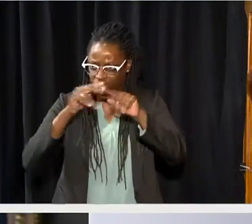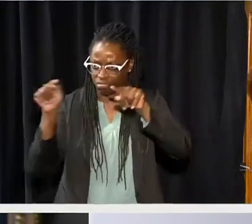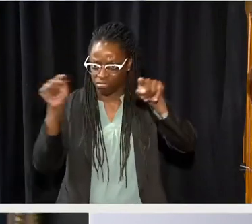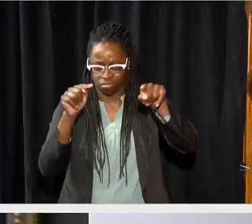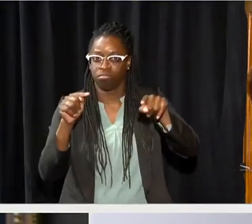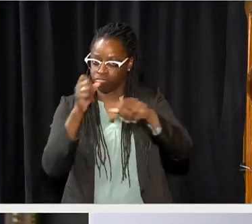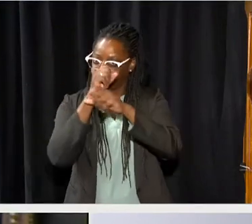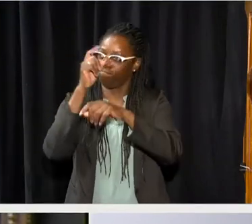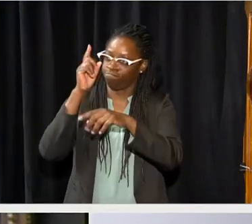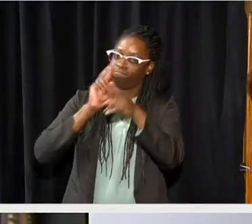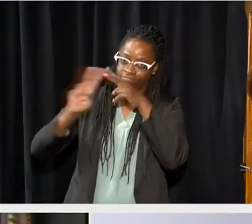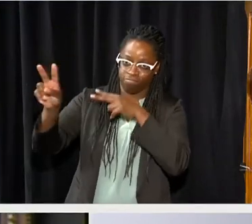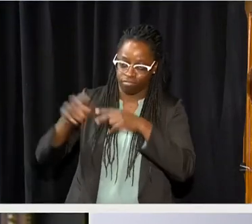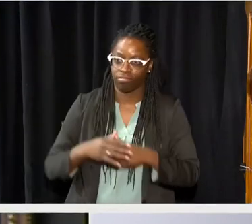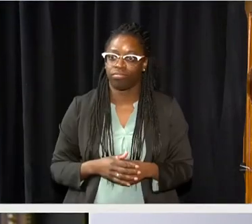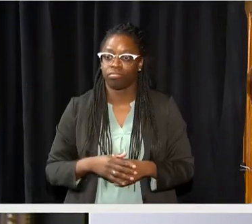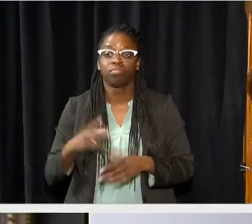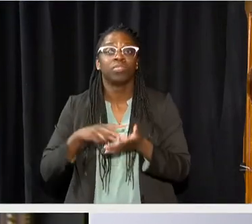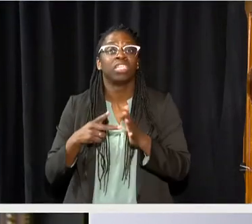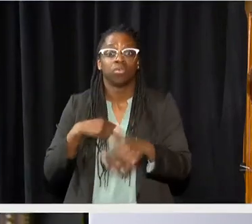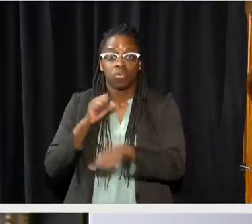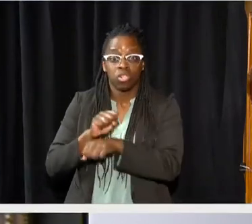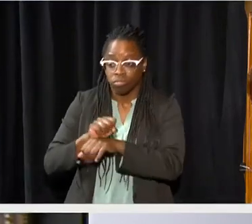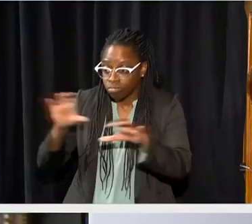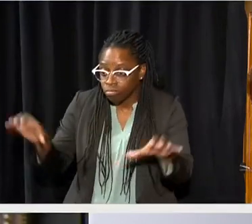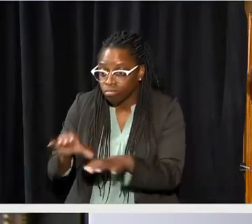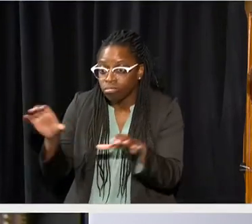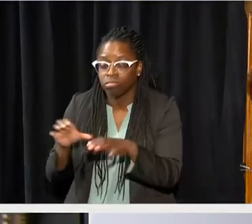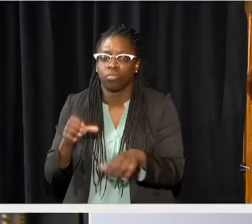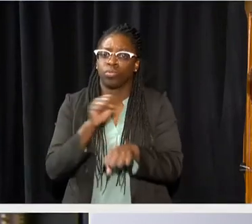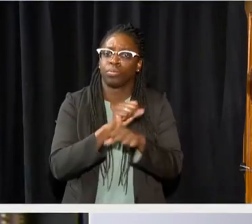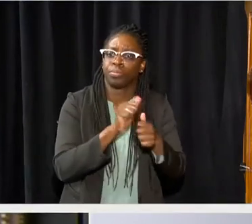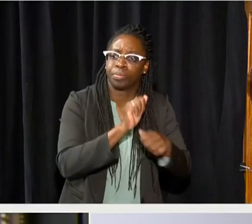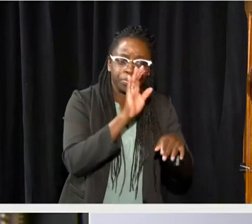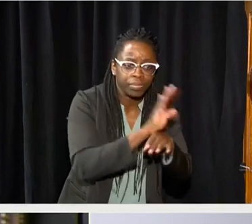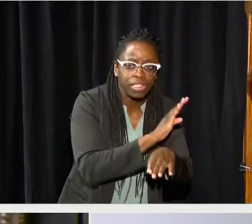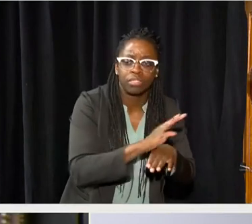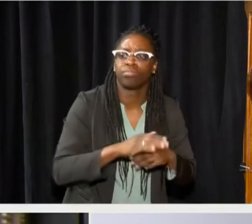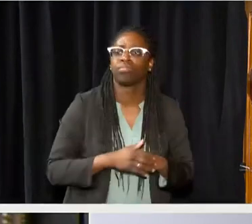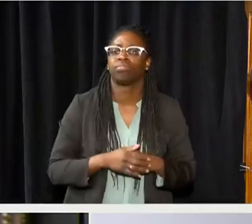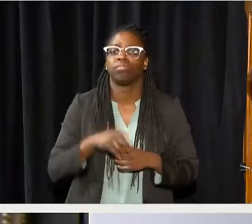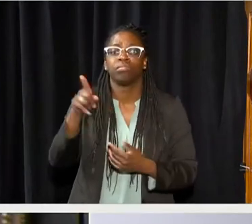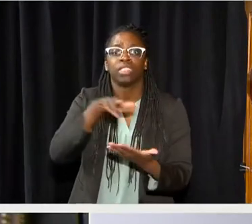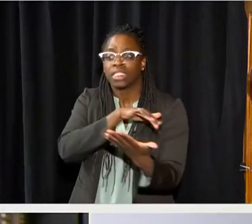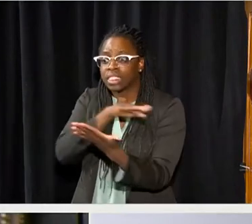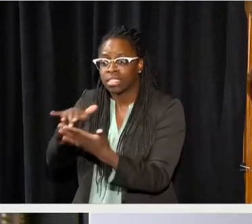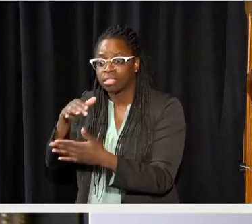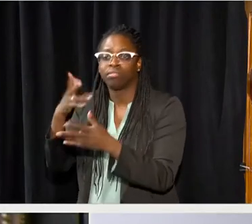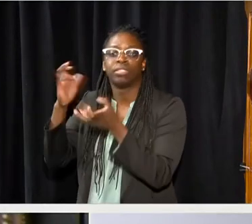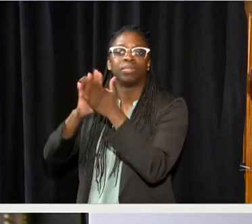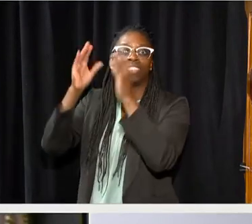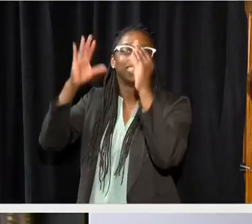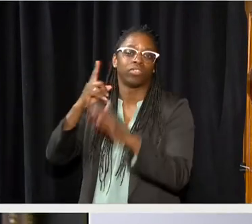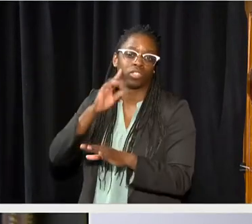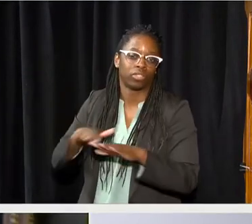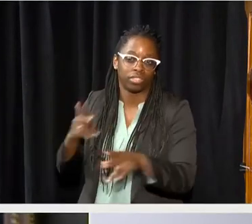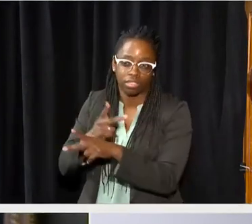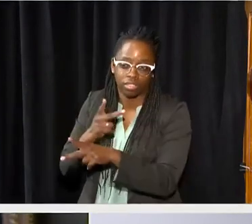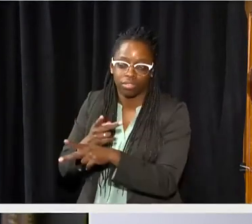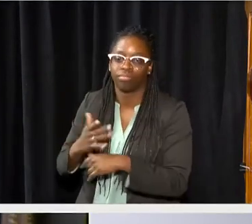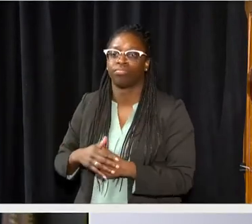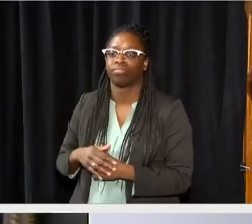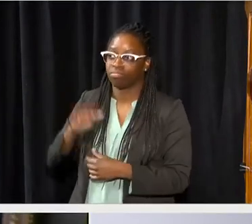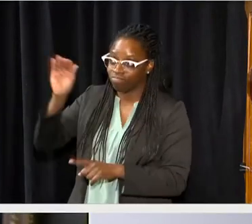with businesses, with providers, and with the champions of childcare in the legislature to get this done,